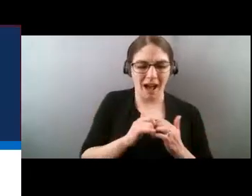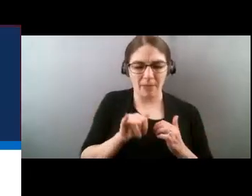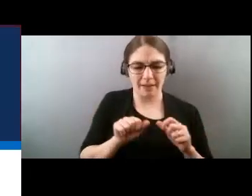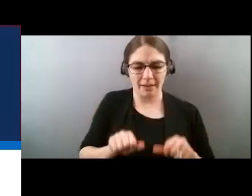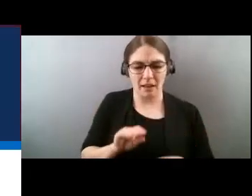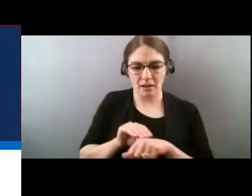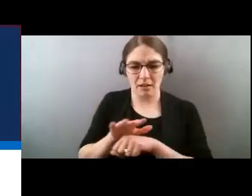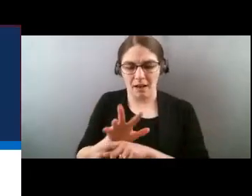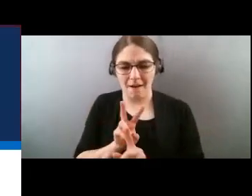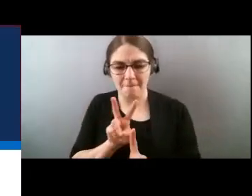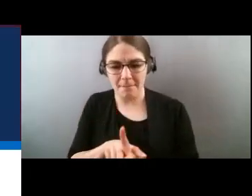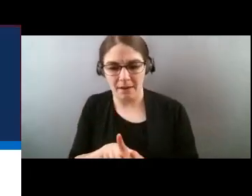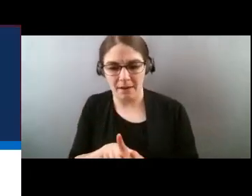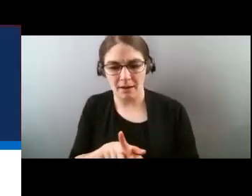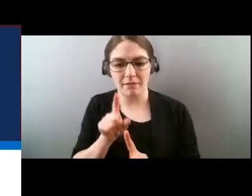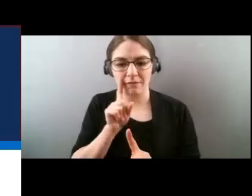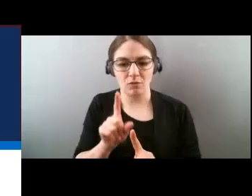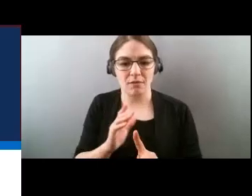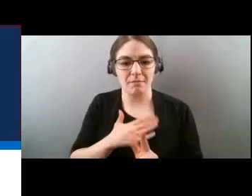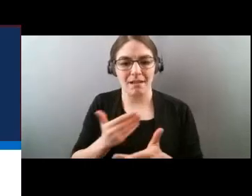next